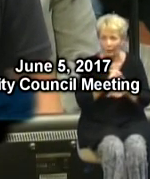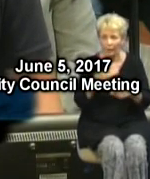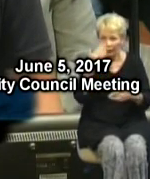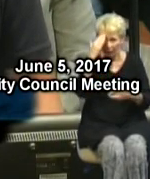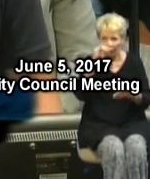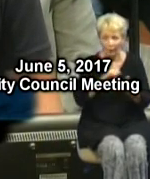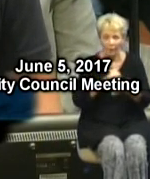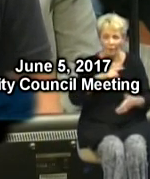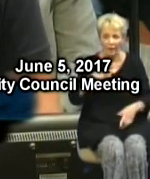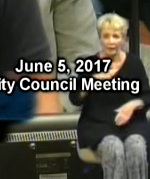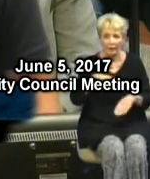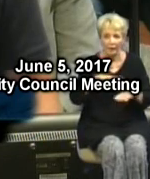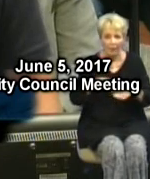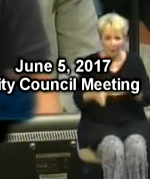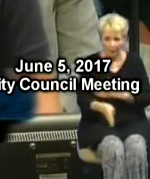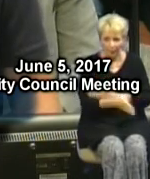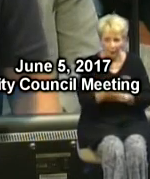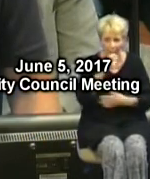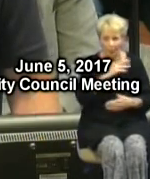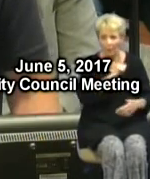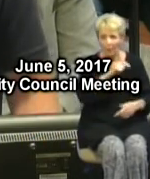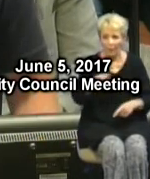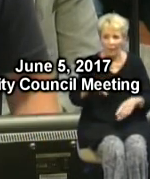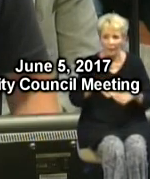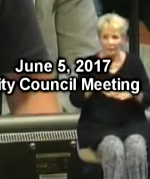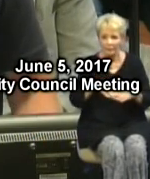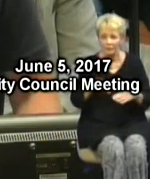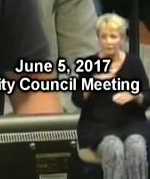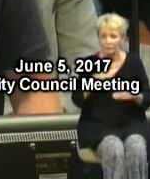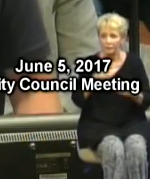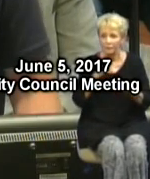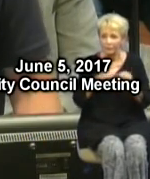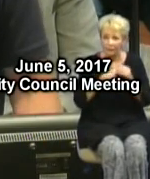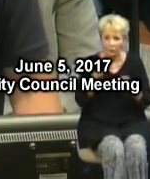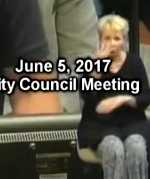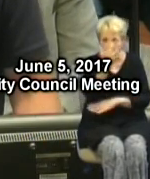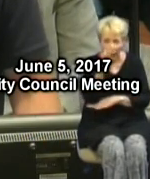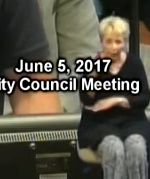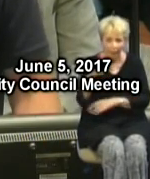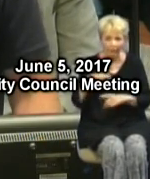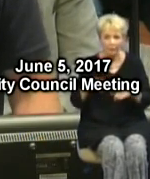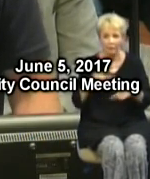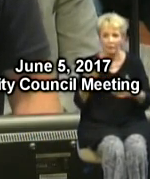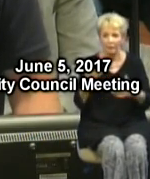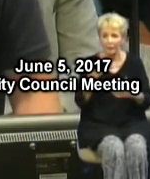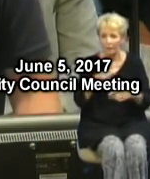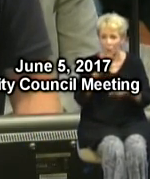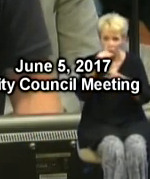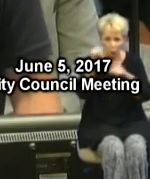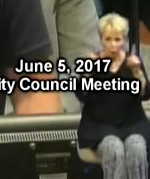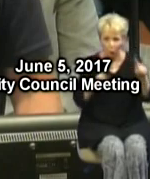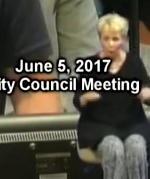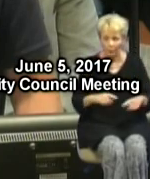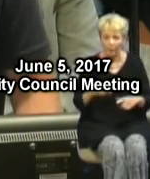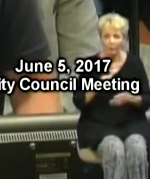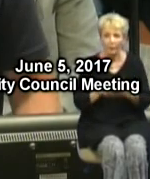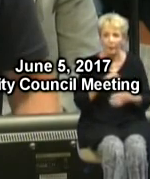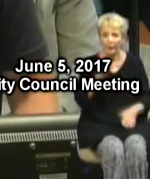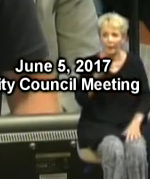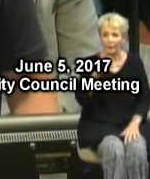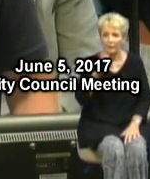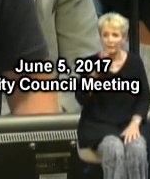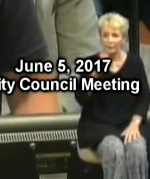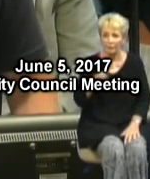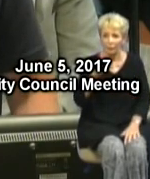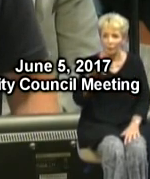that if I need them at midnight, that they're going to be back to fix the trees and recover from the storms. Stephen Mills and